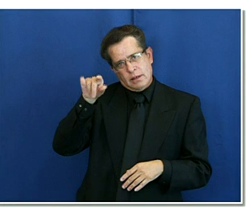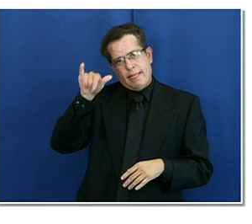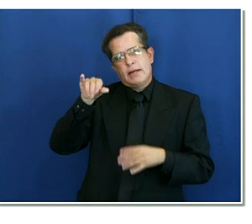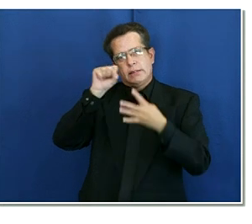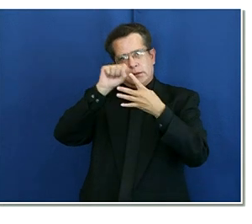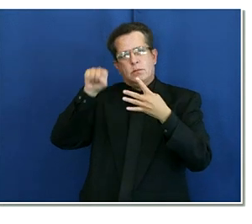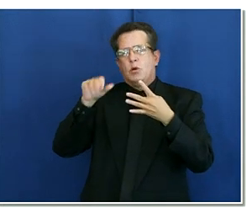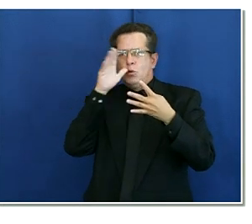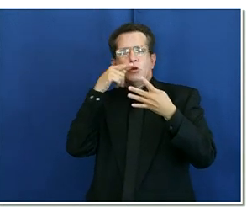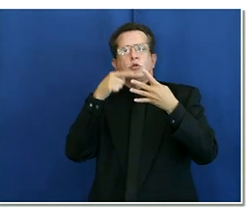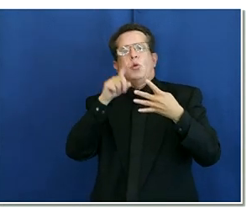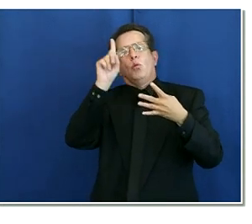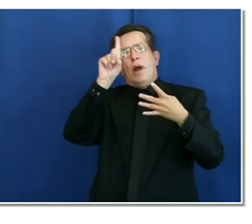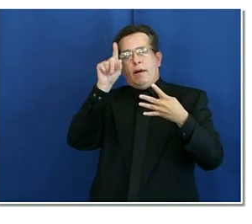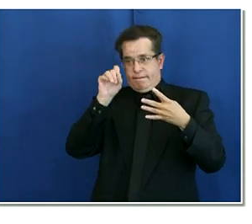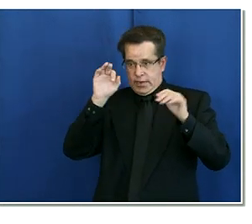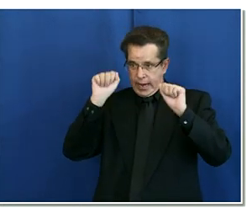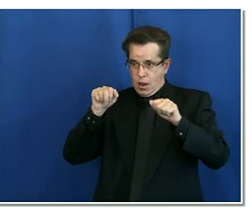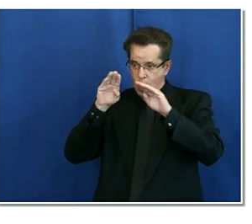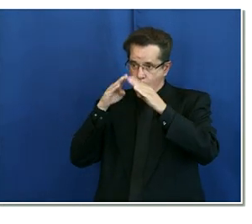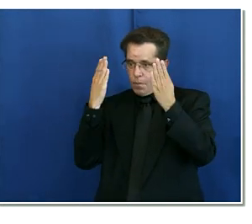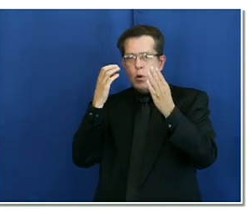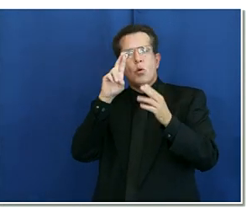can and cannot reopen.